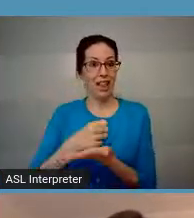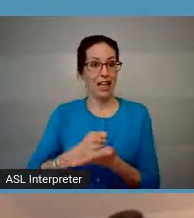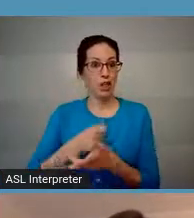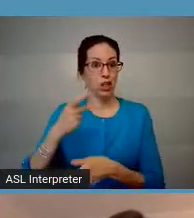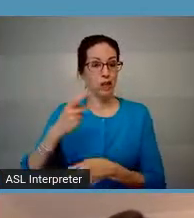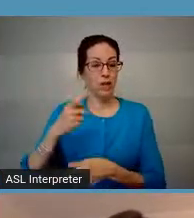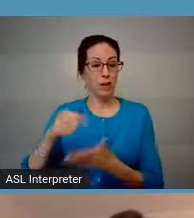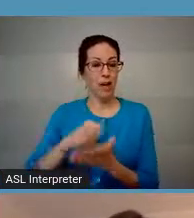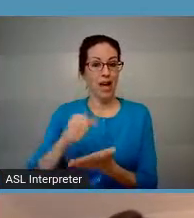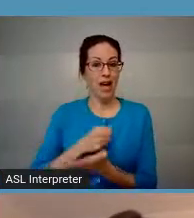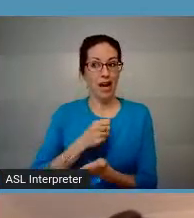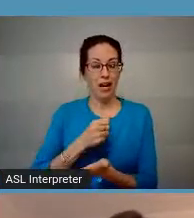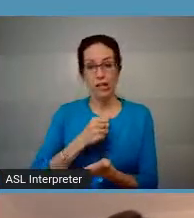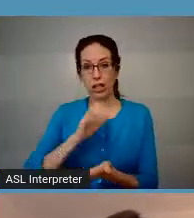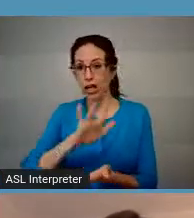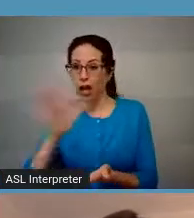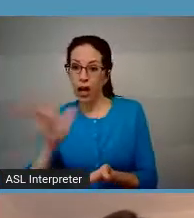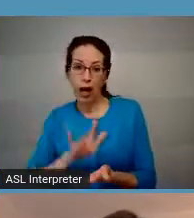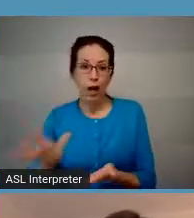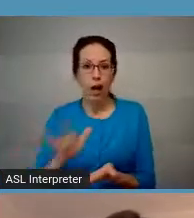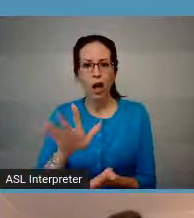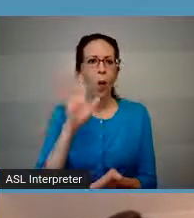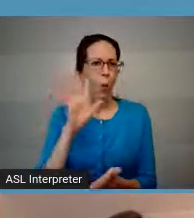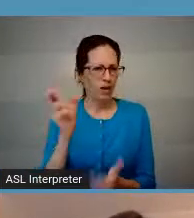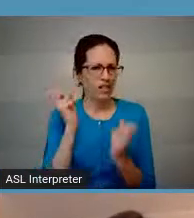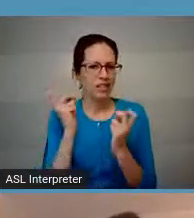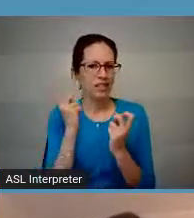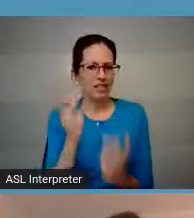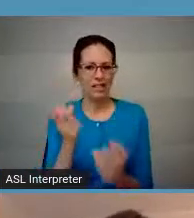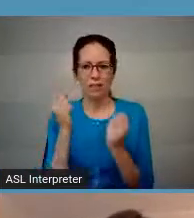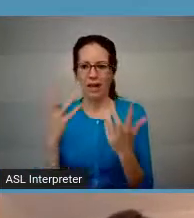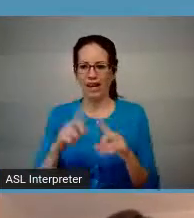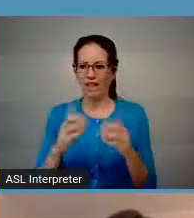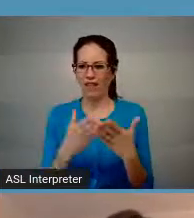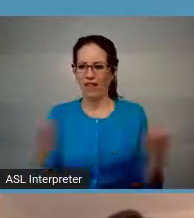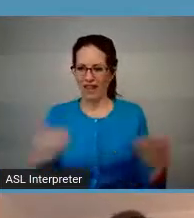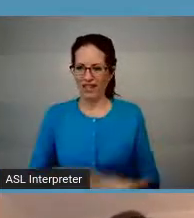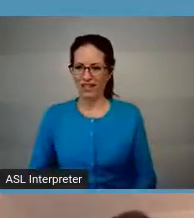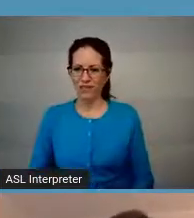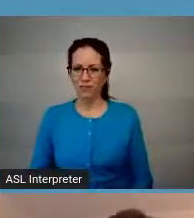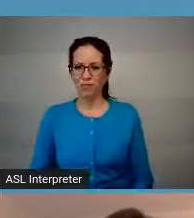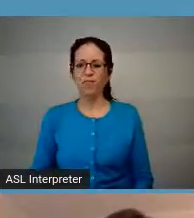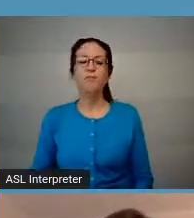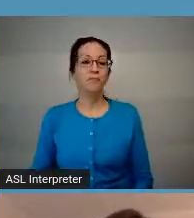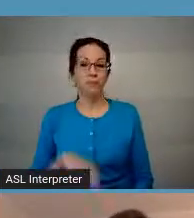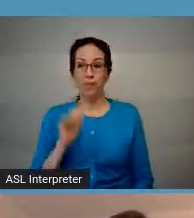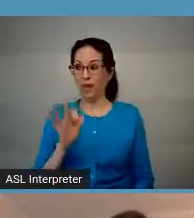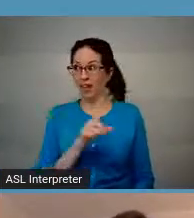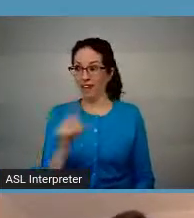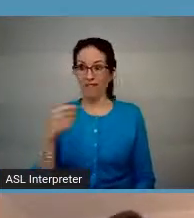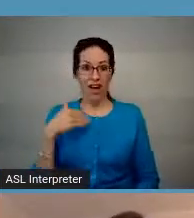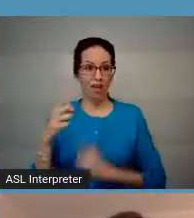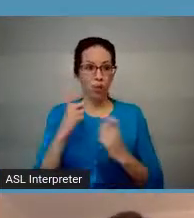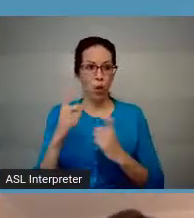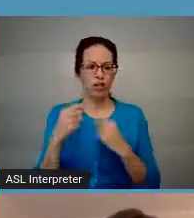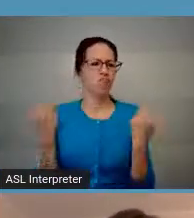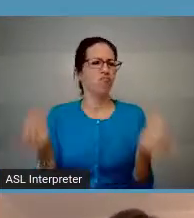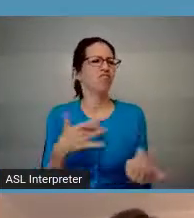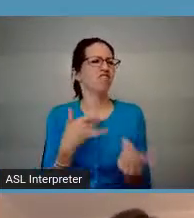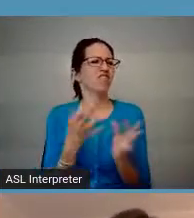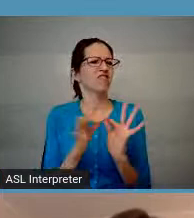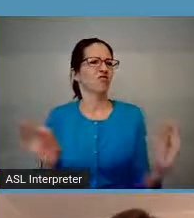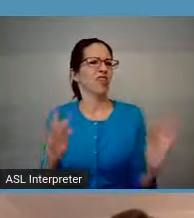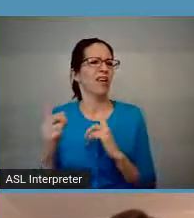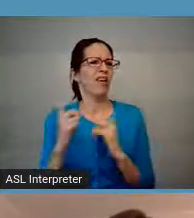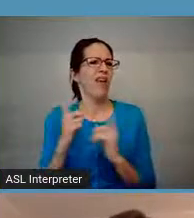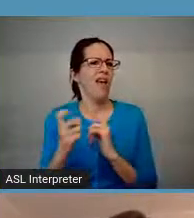lot of different things to see. And I hope if you have any questions, please feel free to ask during the Q&A, or you can contact me